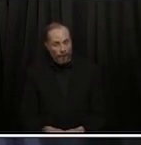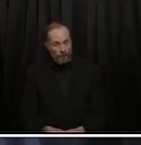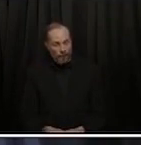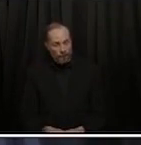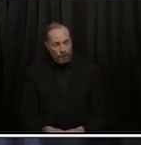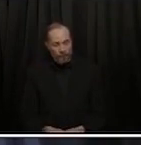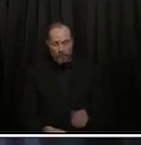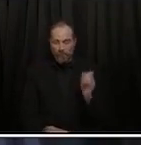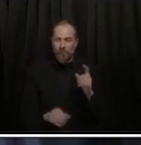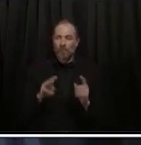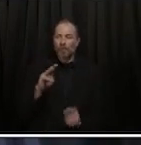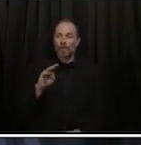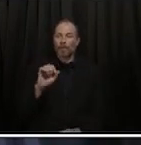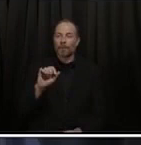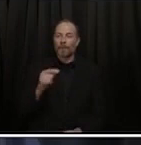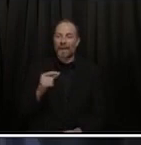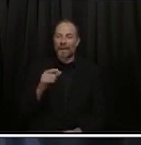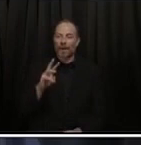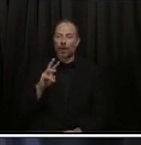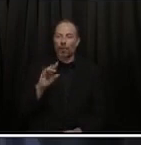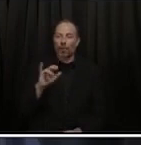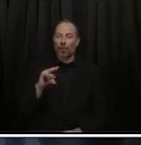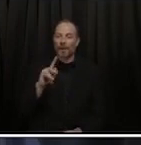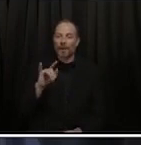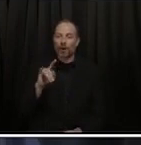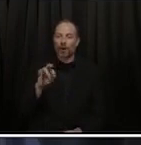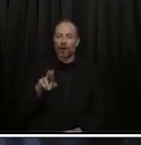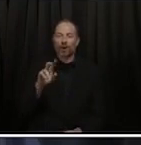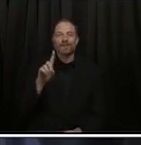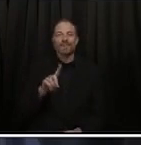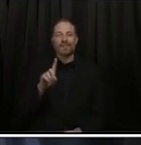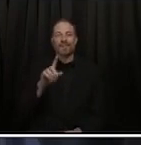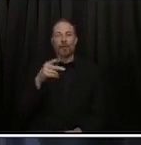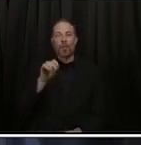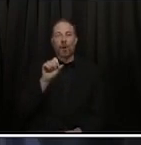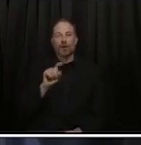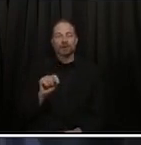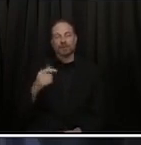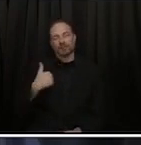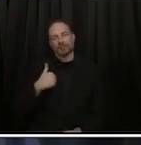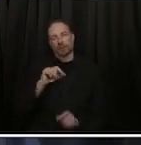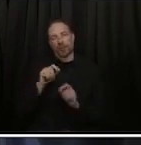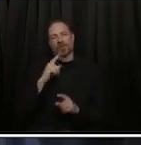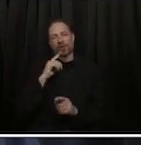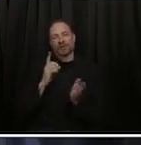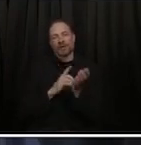Hello, this is Meg Wingeter from the Denver Post. My question is more for Dr. Hurley.